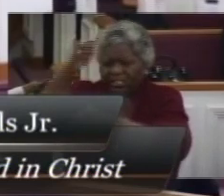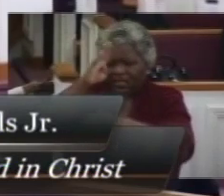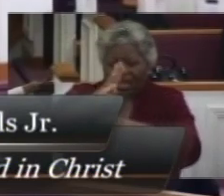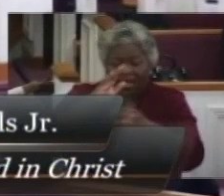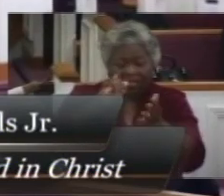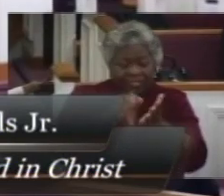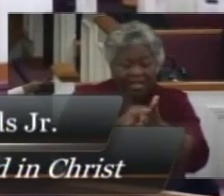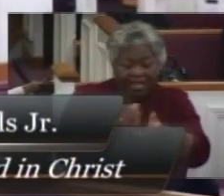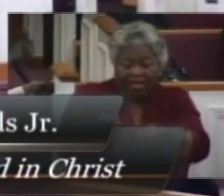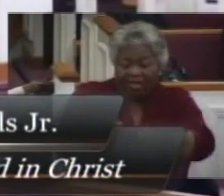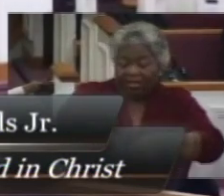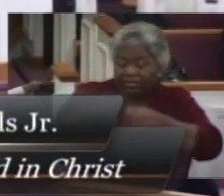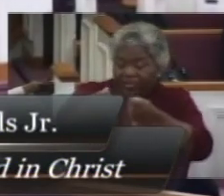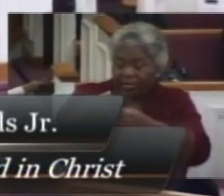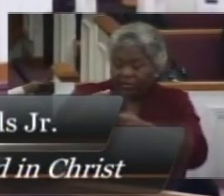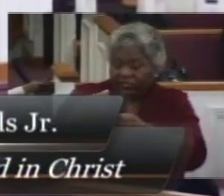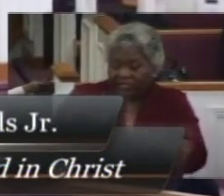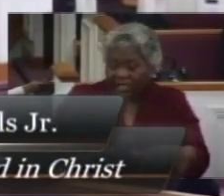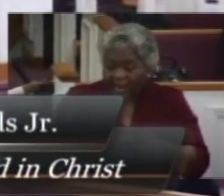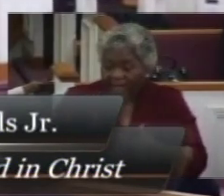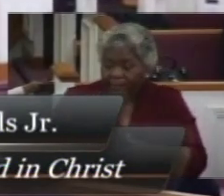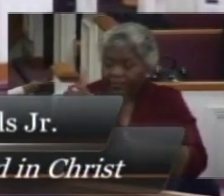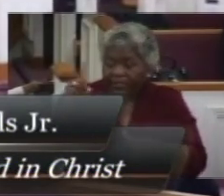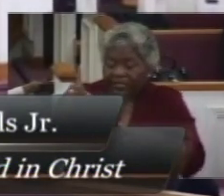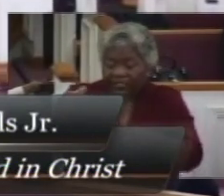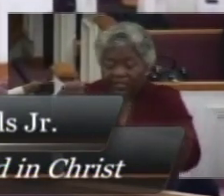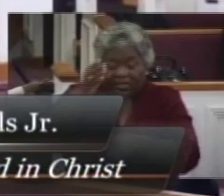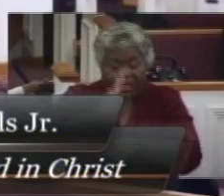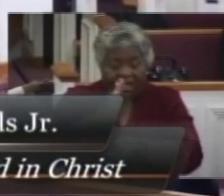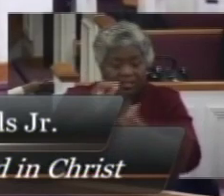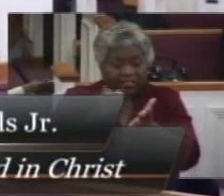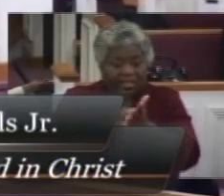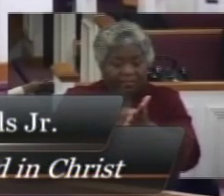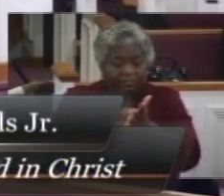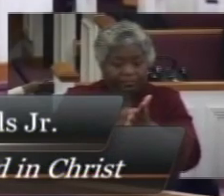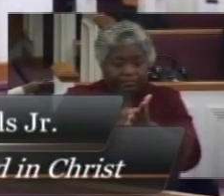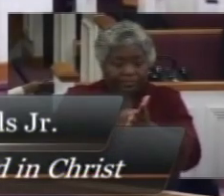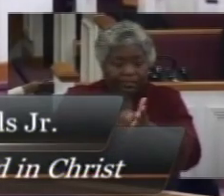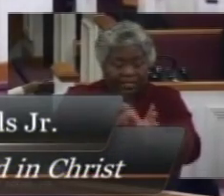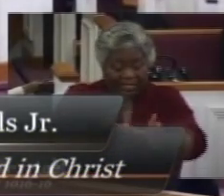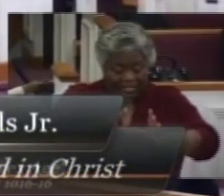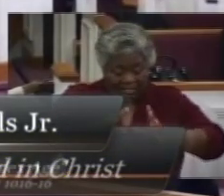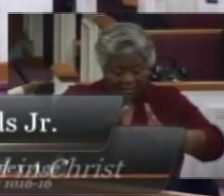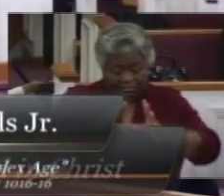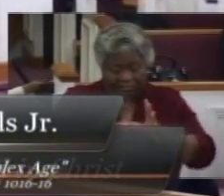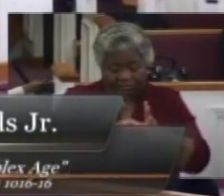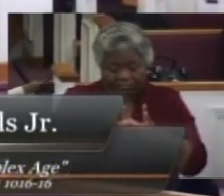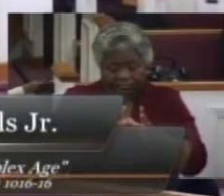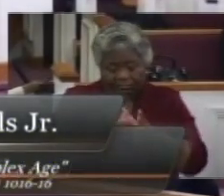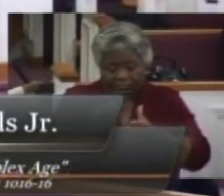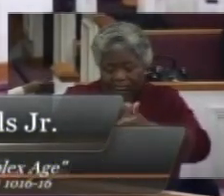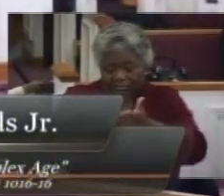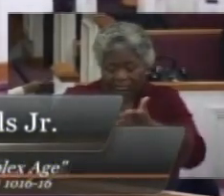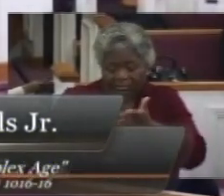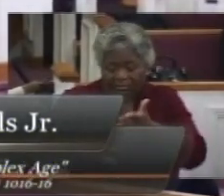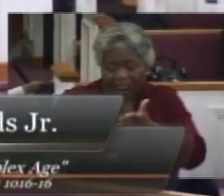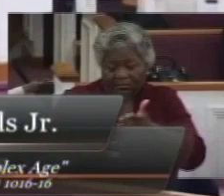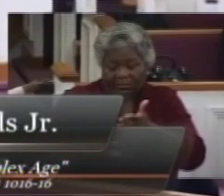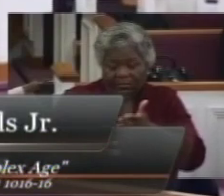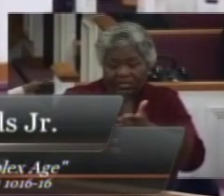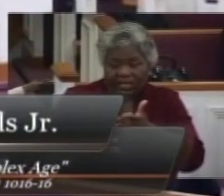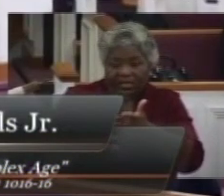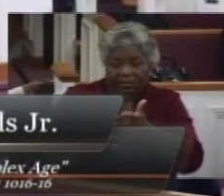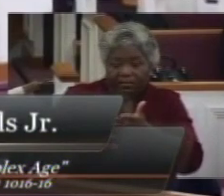God that gives life, and he's a God that takes life. This is the God